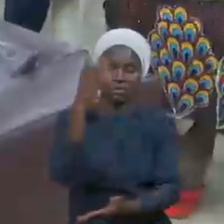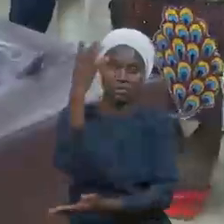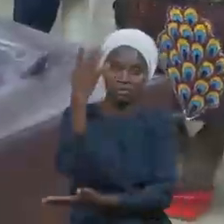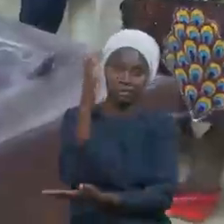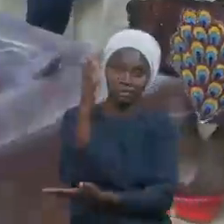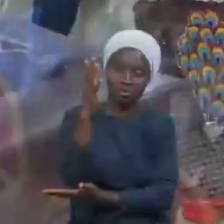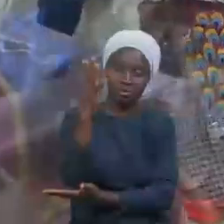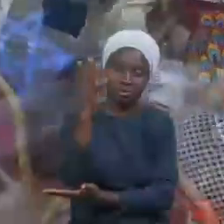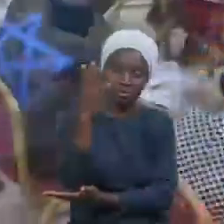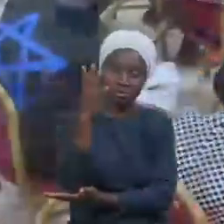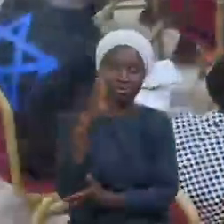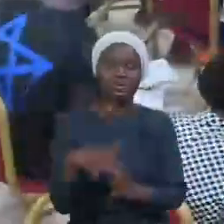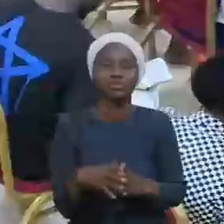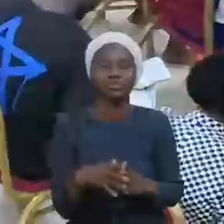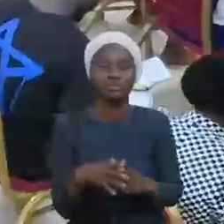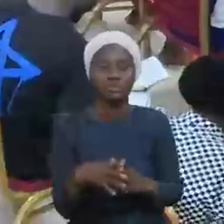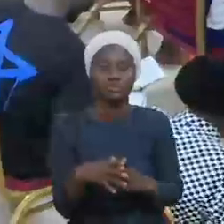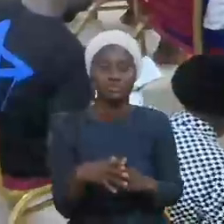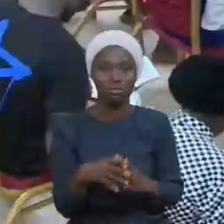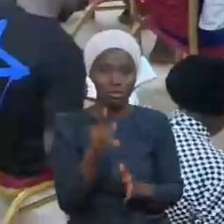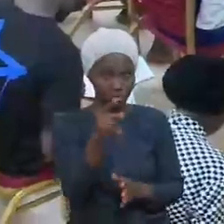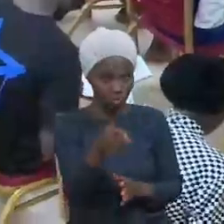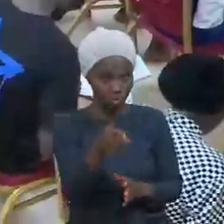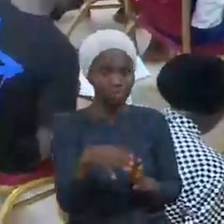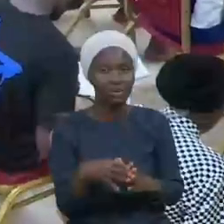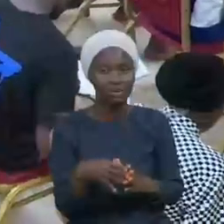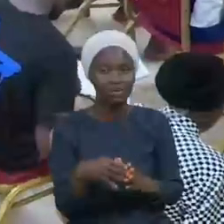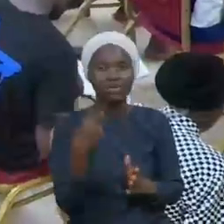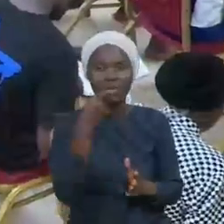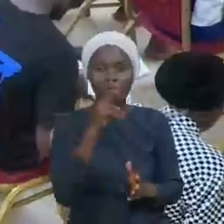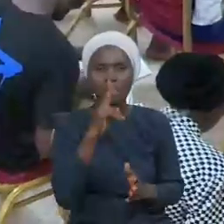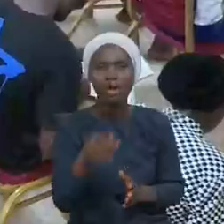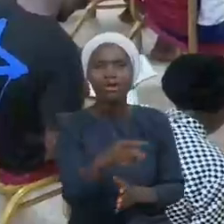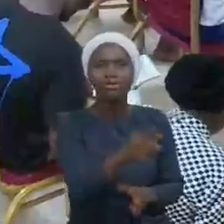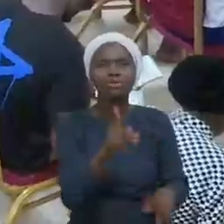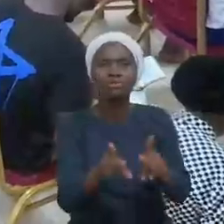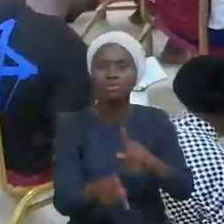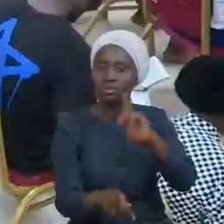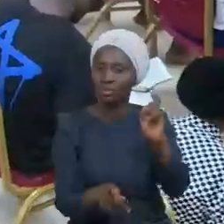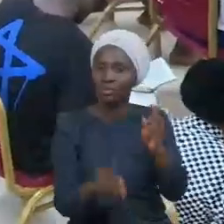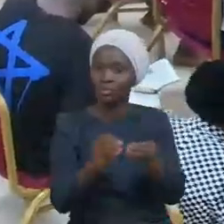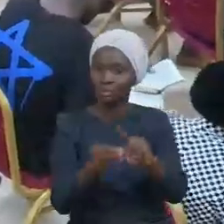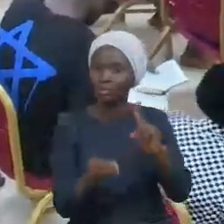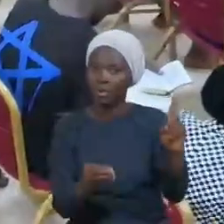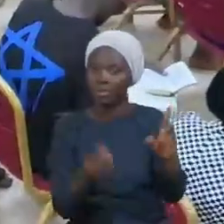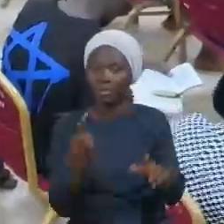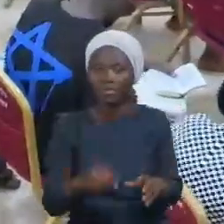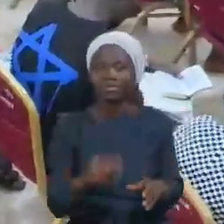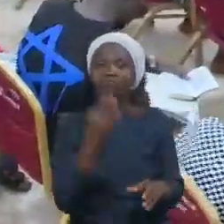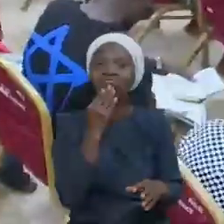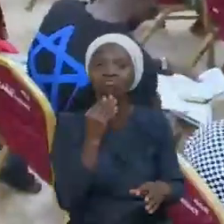and hanged on a tree. Ye, who are those people? Number one, the Jews